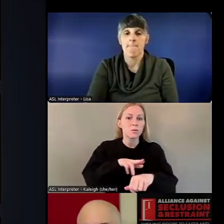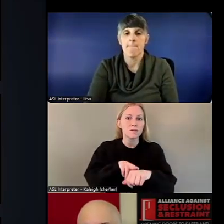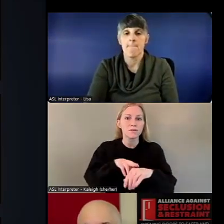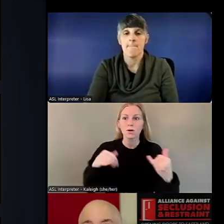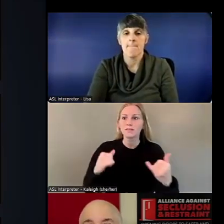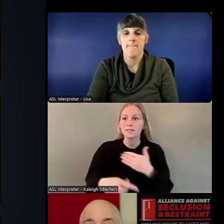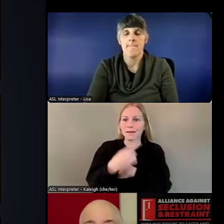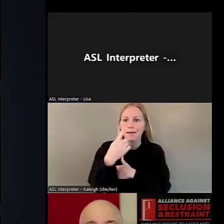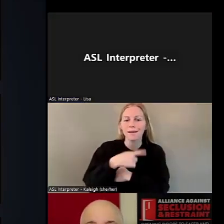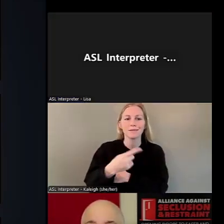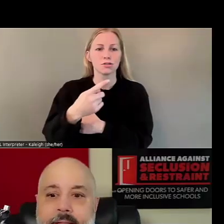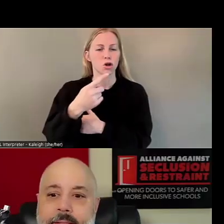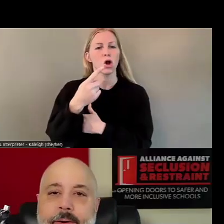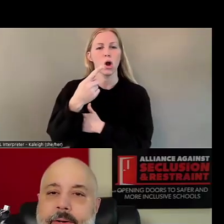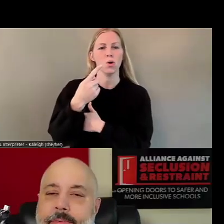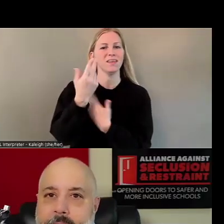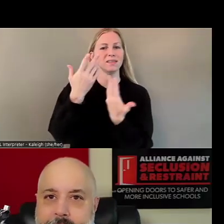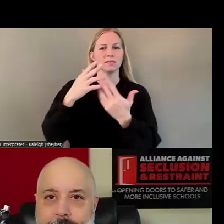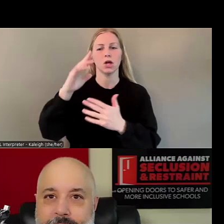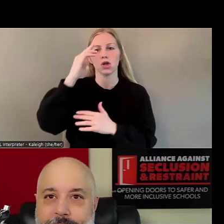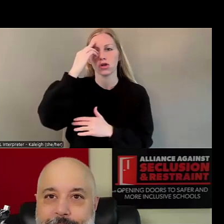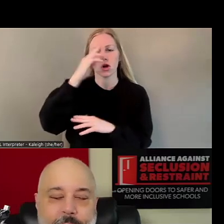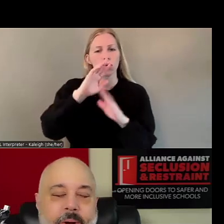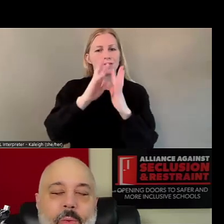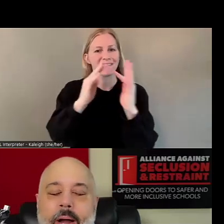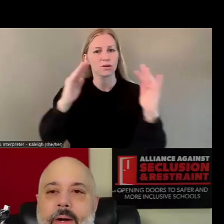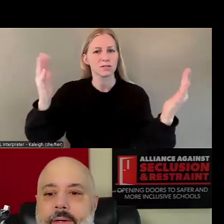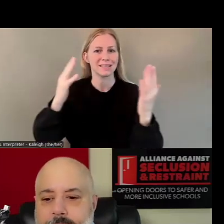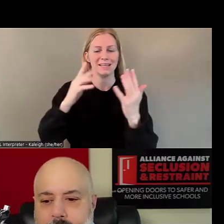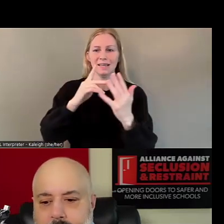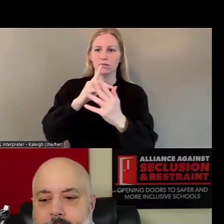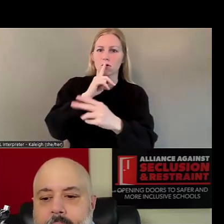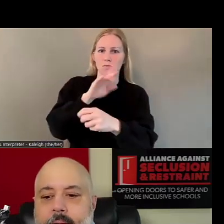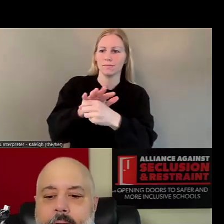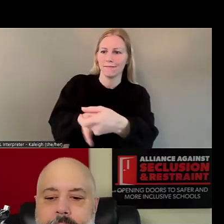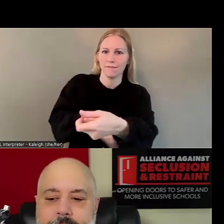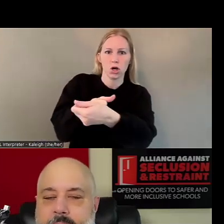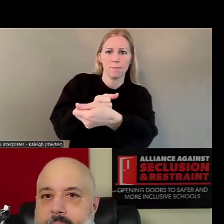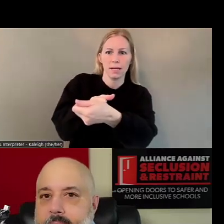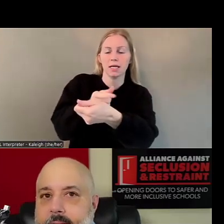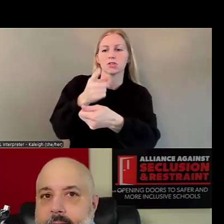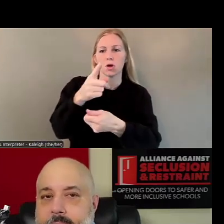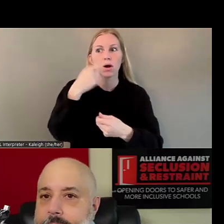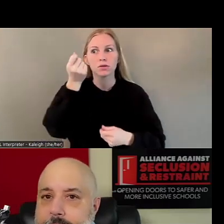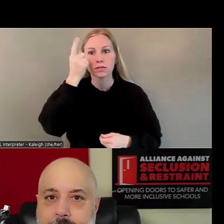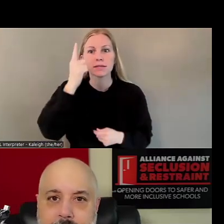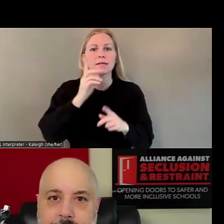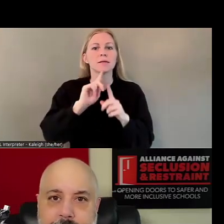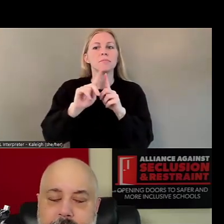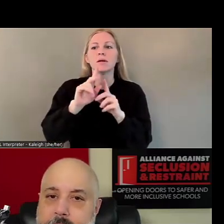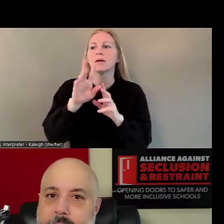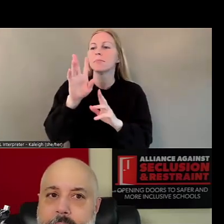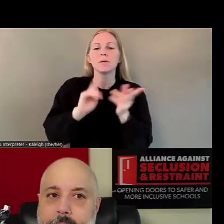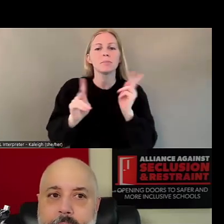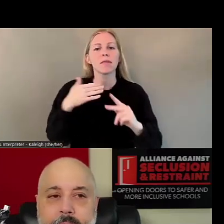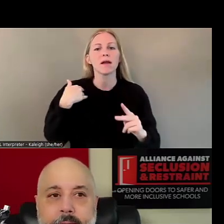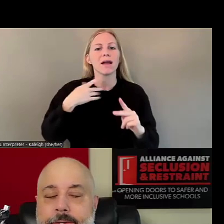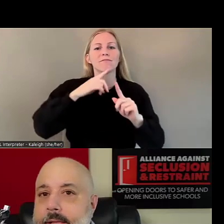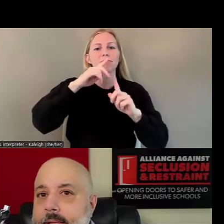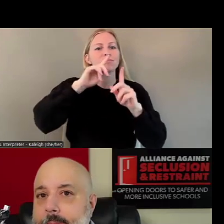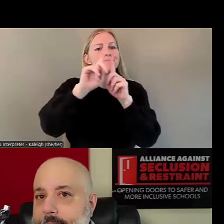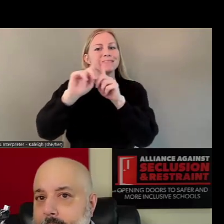neurodiversity affirming, understanding that there are different kinds of brains, that we are wired differently, understanding individual differences, and not